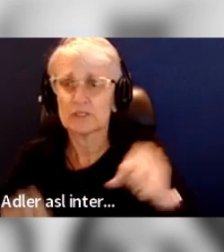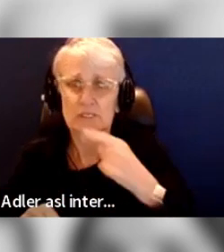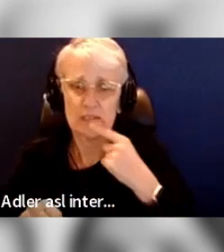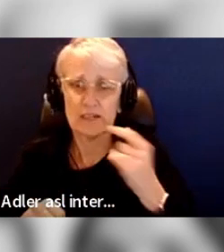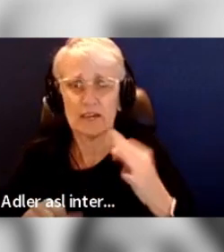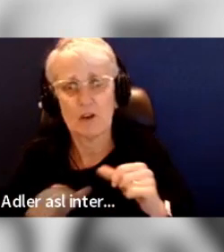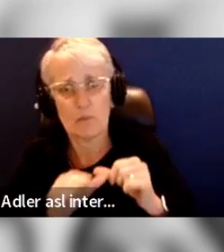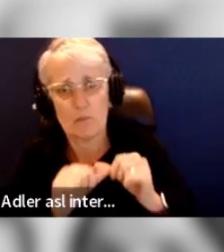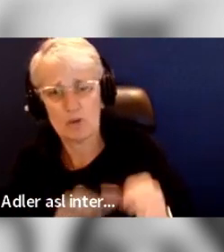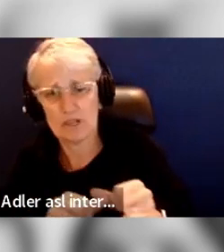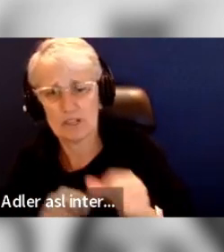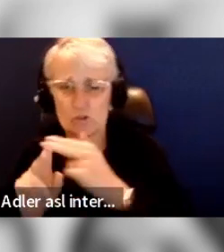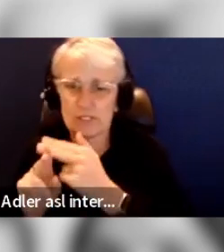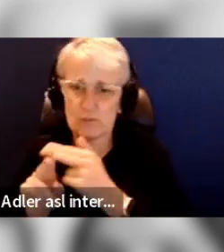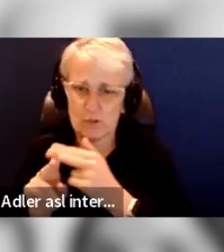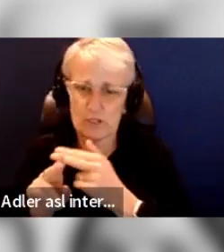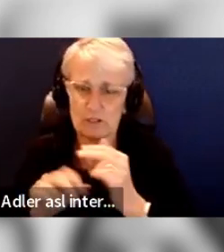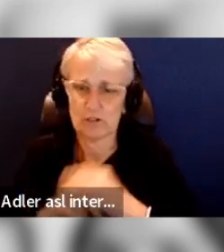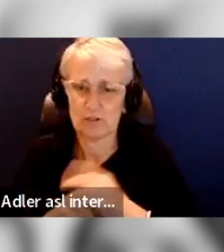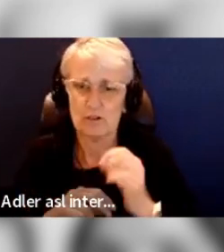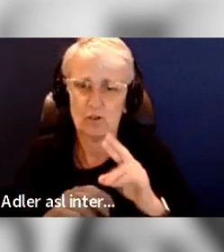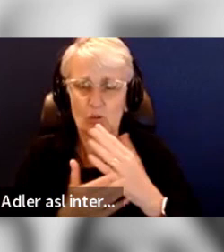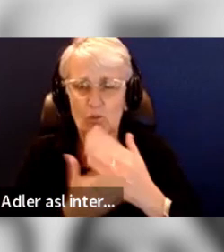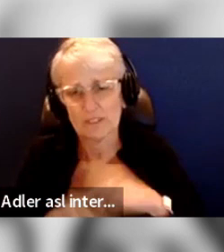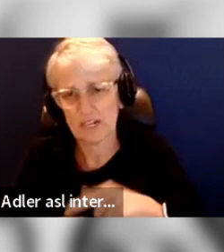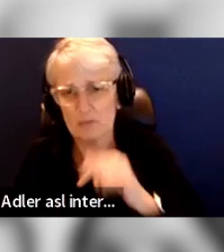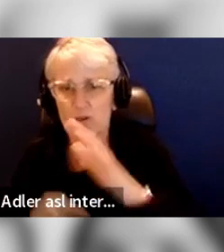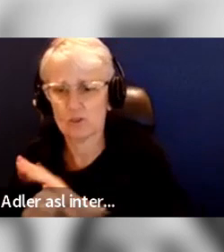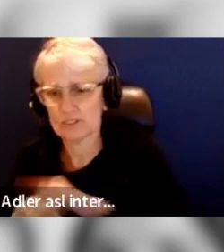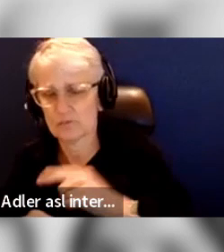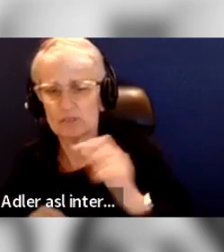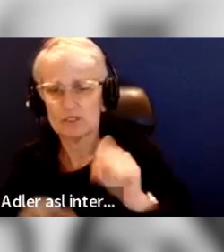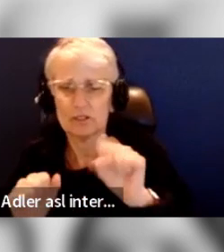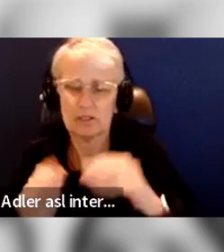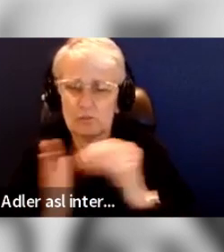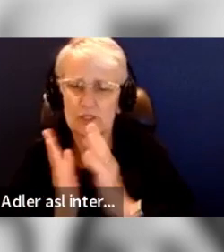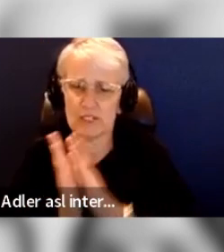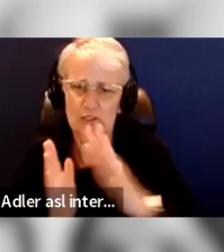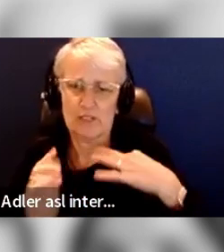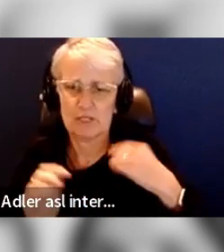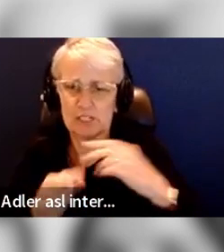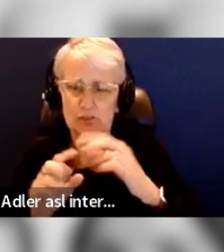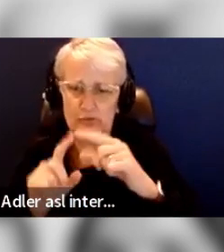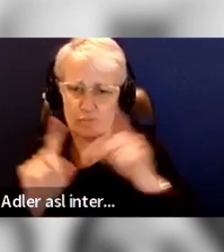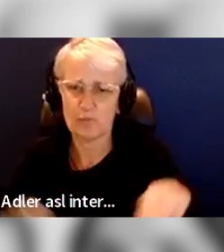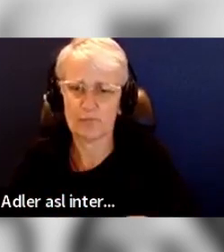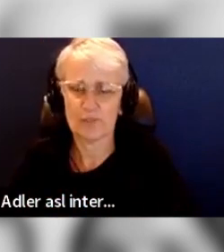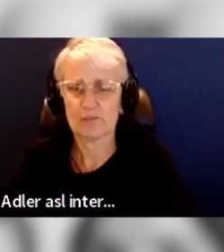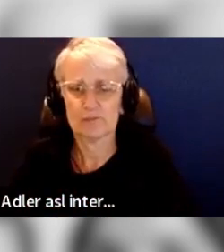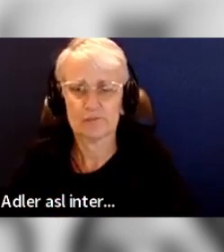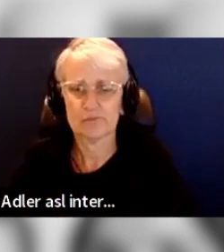it's permanent or temporary job creation, or part-time or full-time. So you can articulate that on the application form. Yeah,